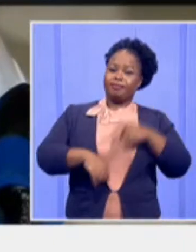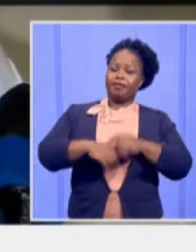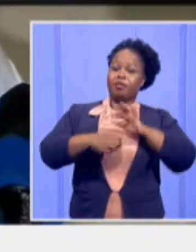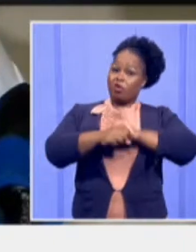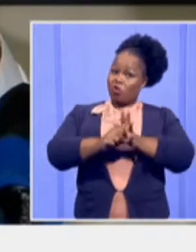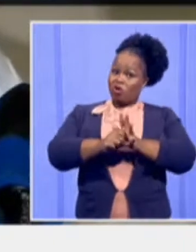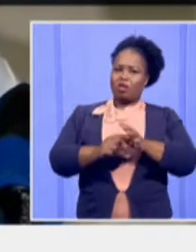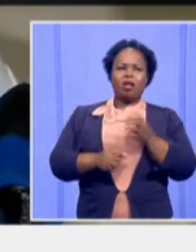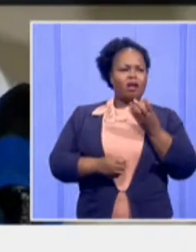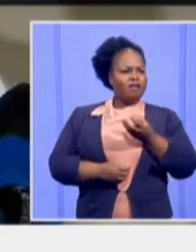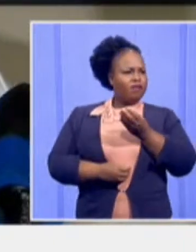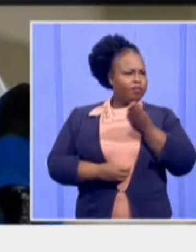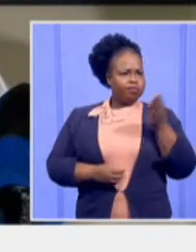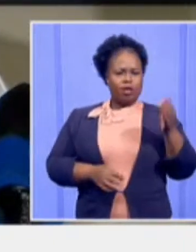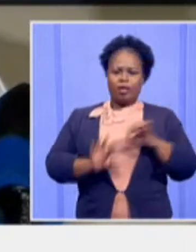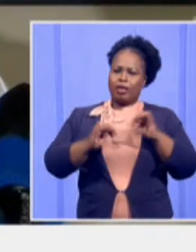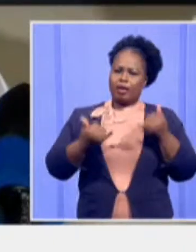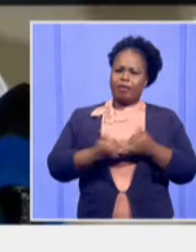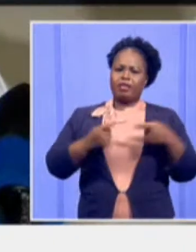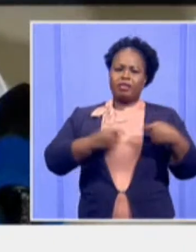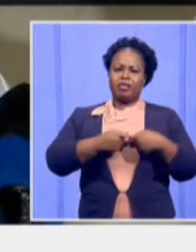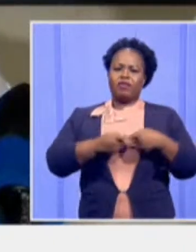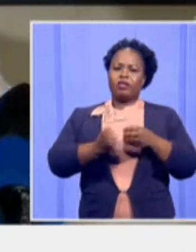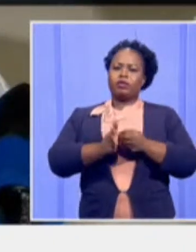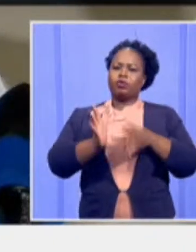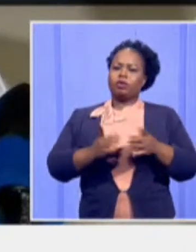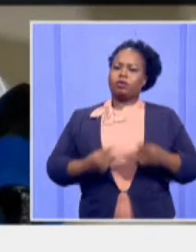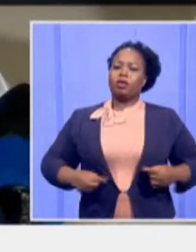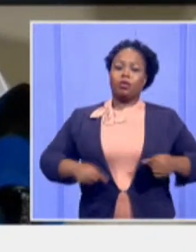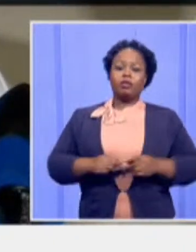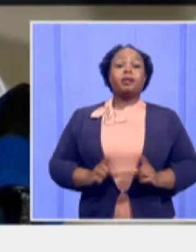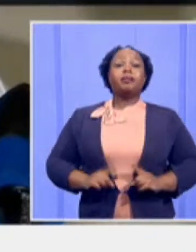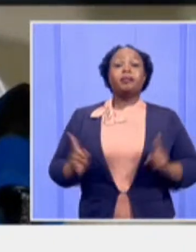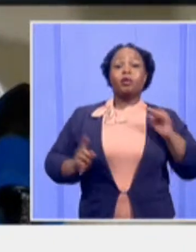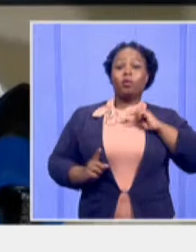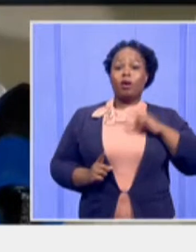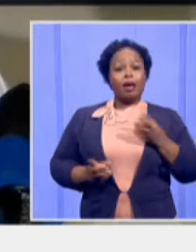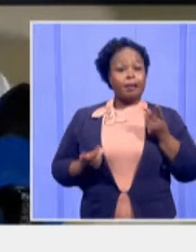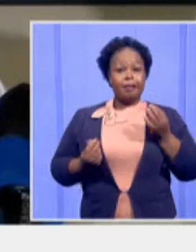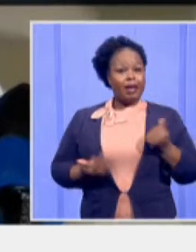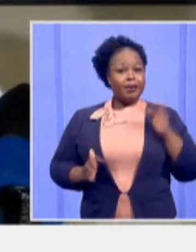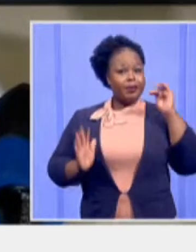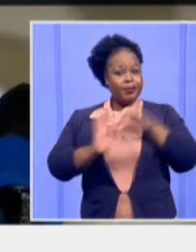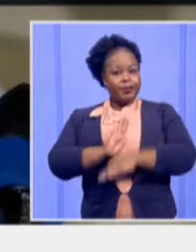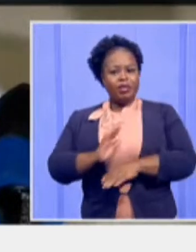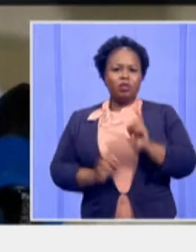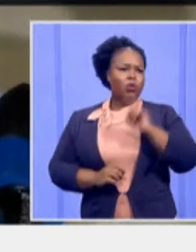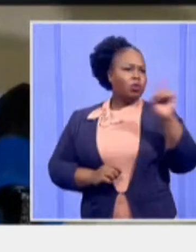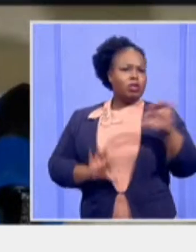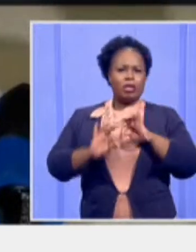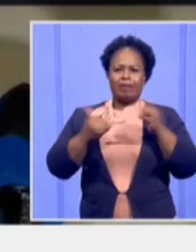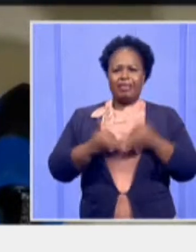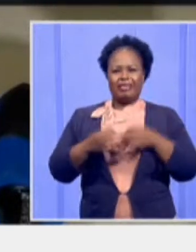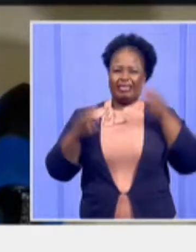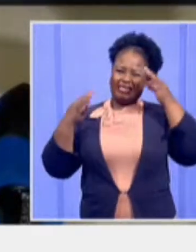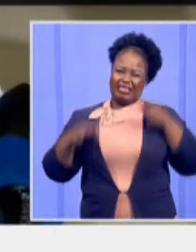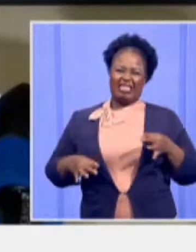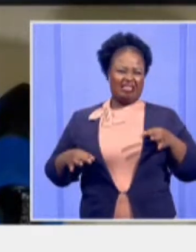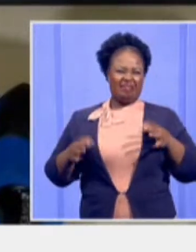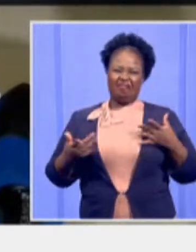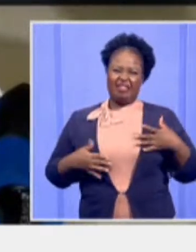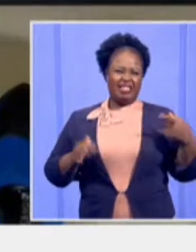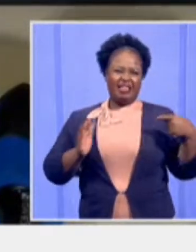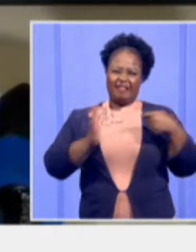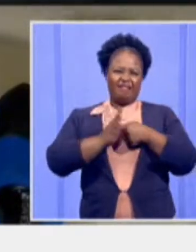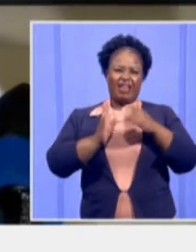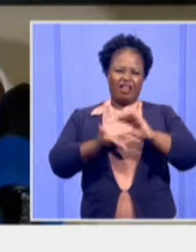are companies which were funding our students, but because there was a loss of income, those companies decided that they will defund those